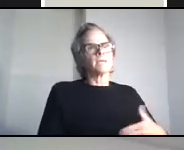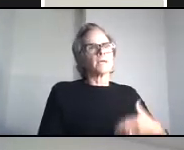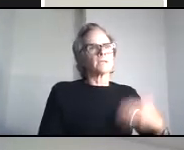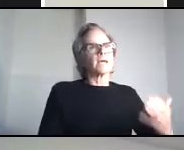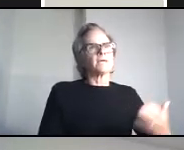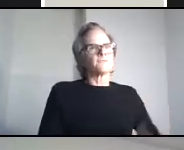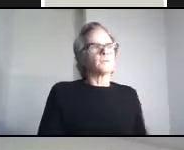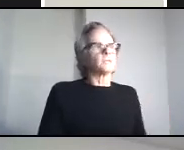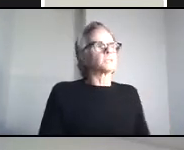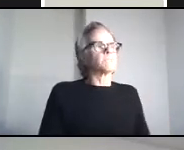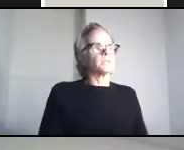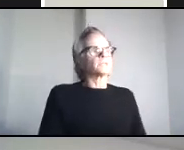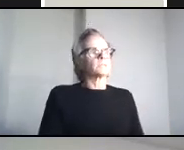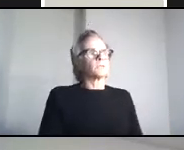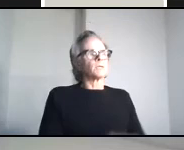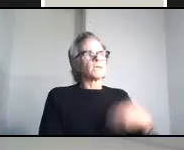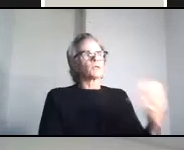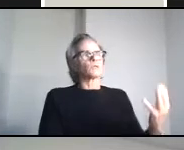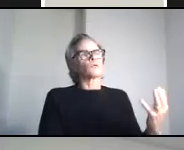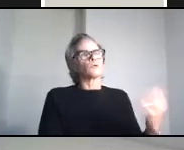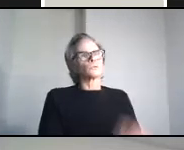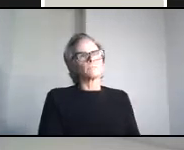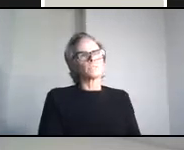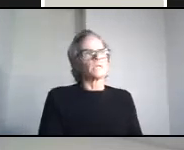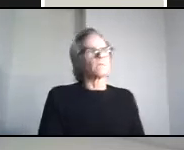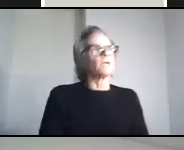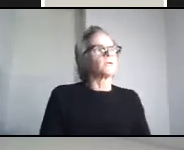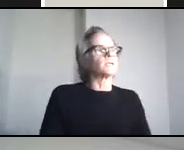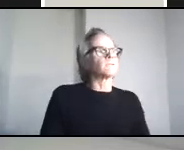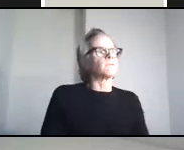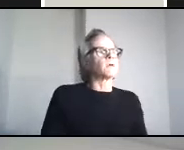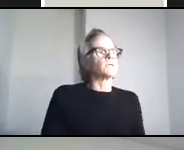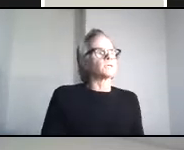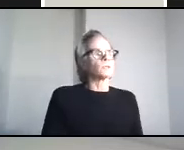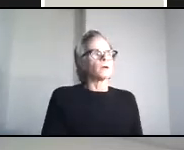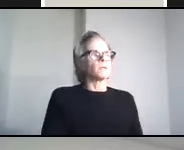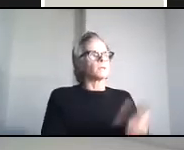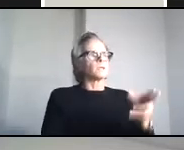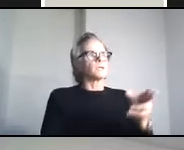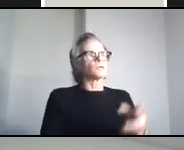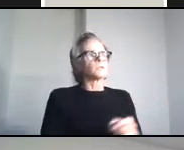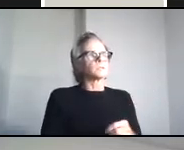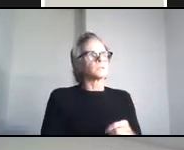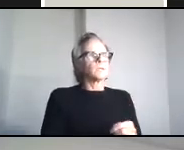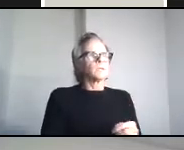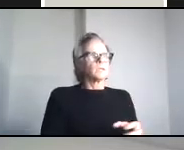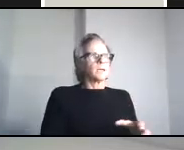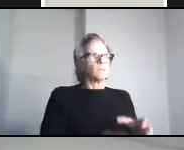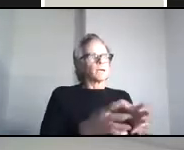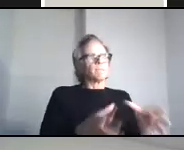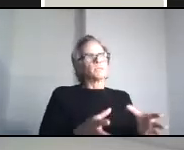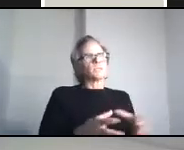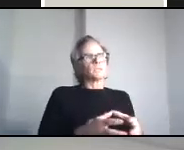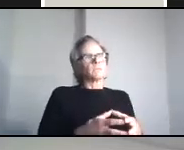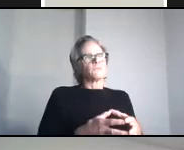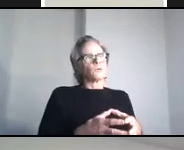exciting and bring life to this space. So I'm going to take you through some study renderings of the project, starting with the entrance. And